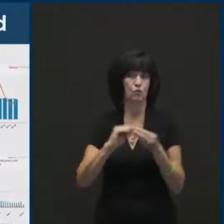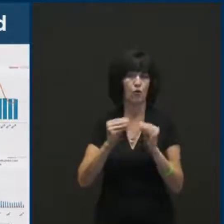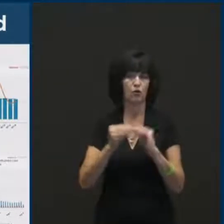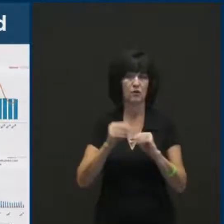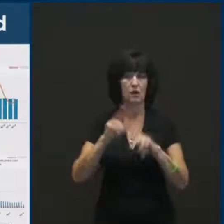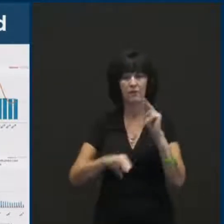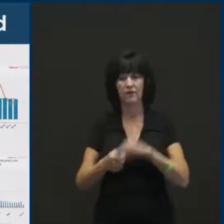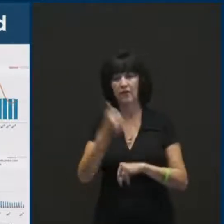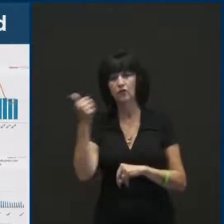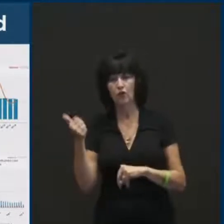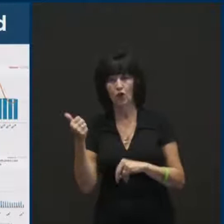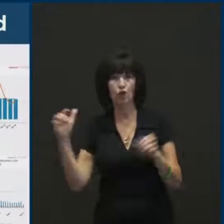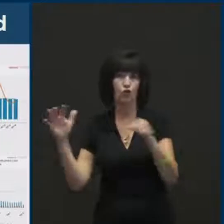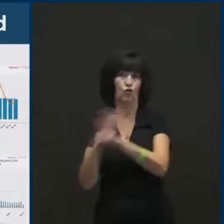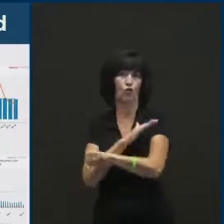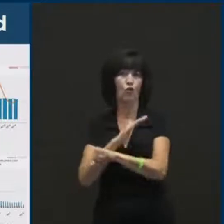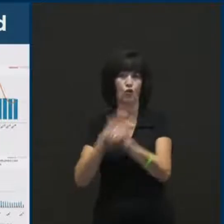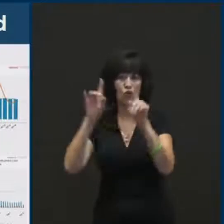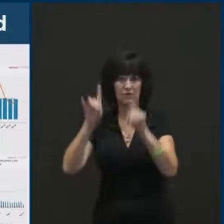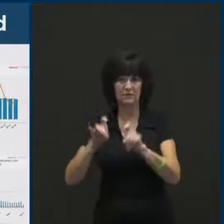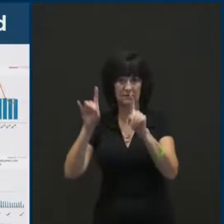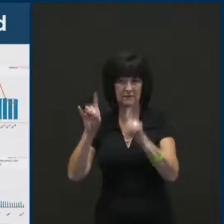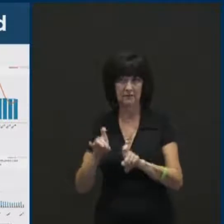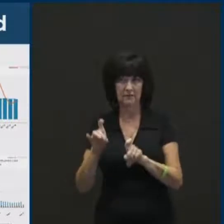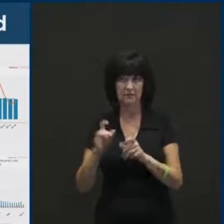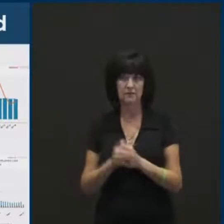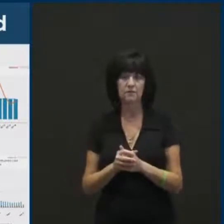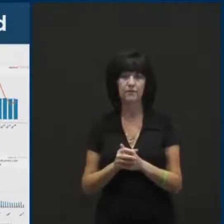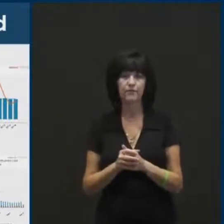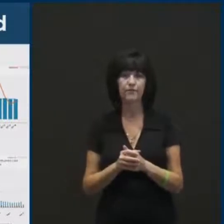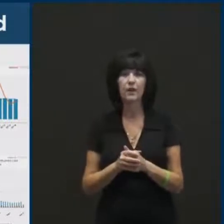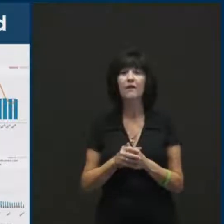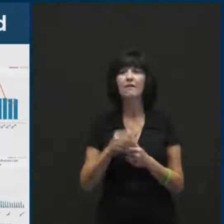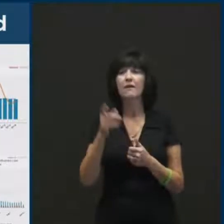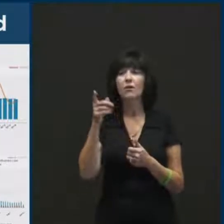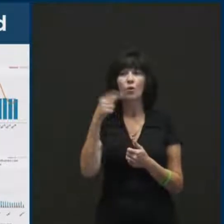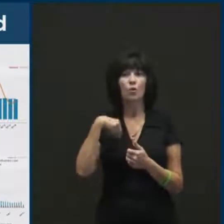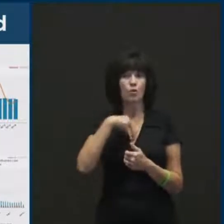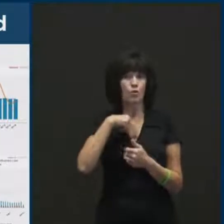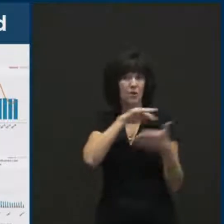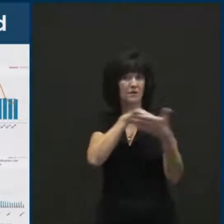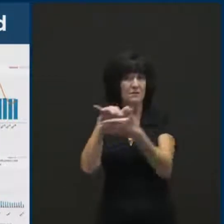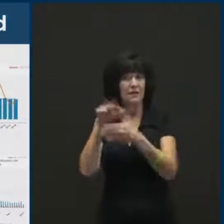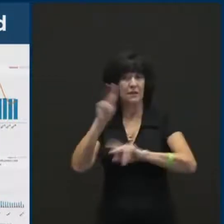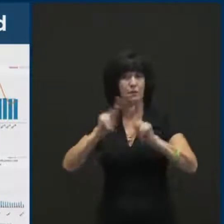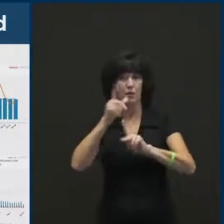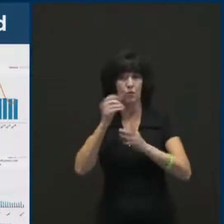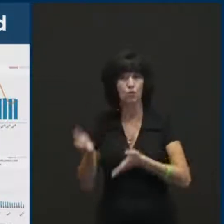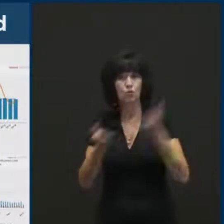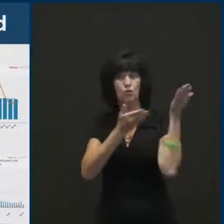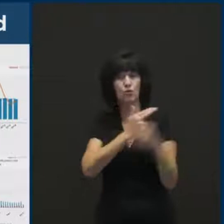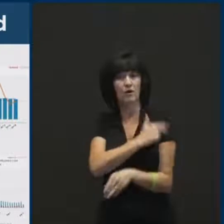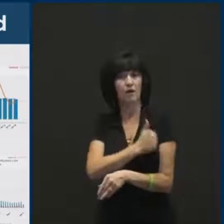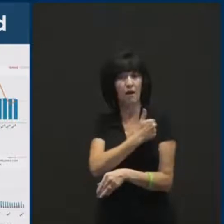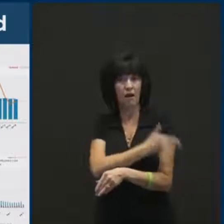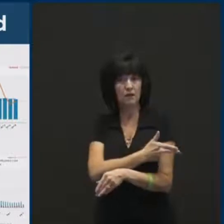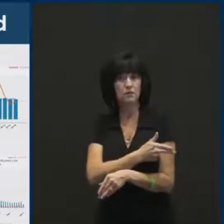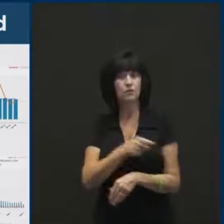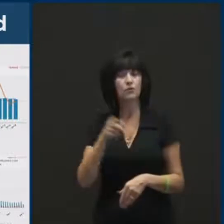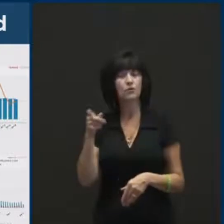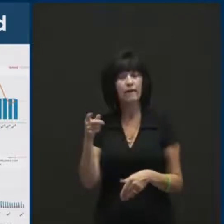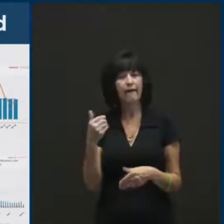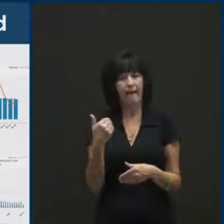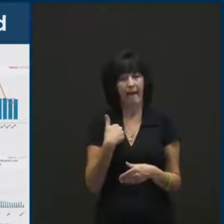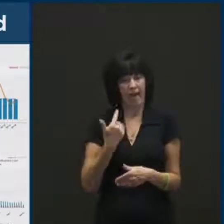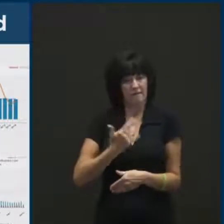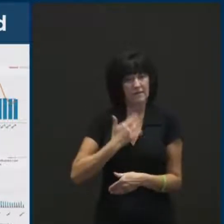emergency department visits. It shows with influenza-like illnesses, which are the symptoms of COVID-19,